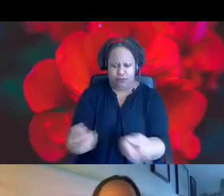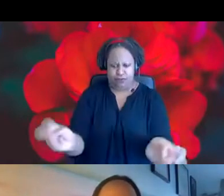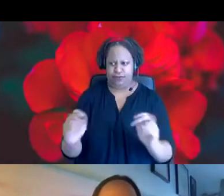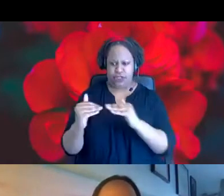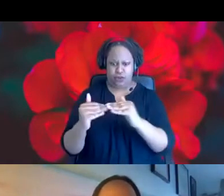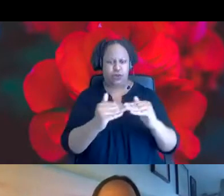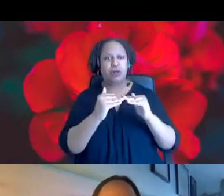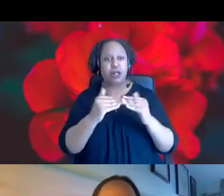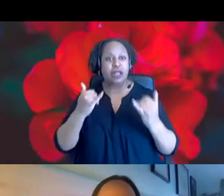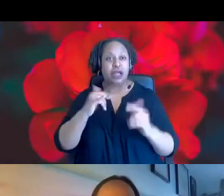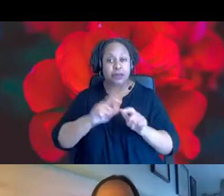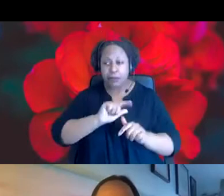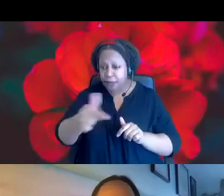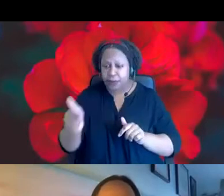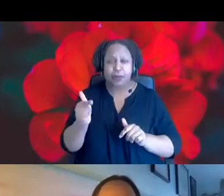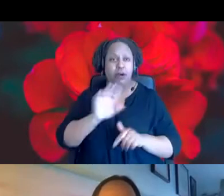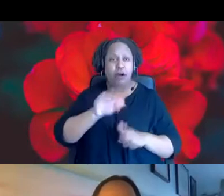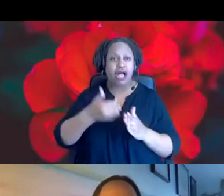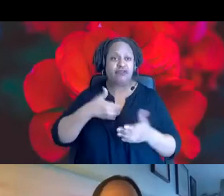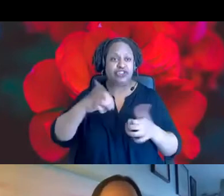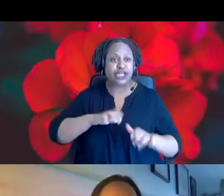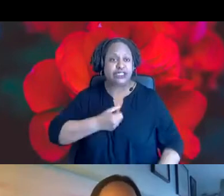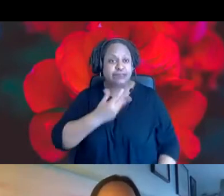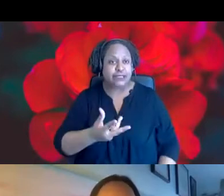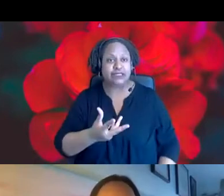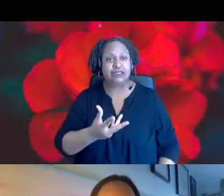and their valuable assets that they weren't